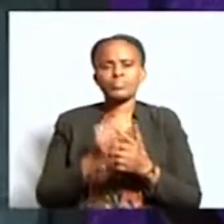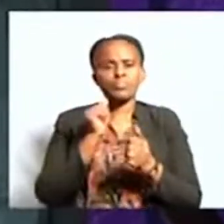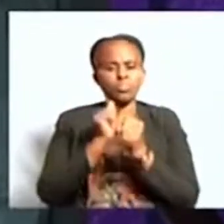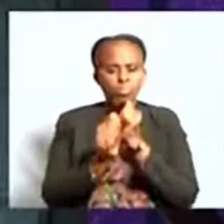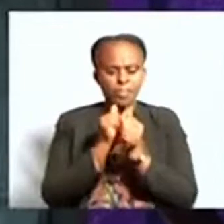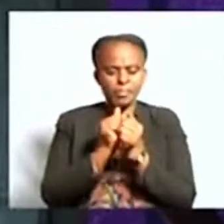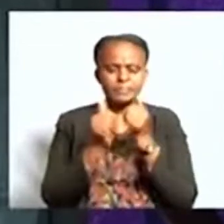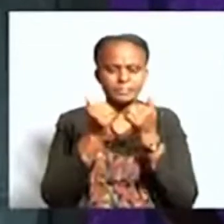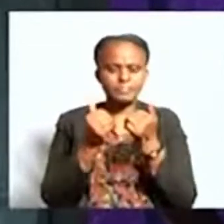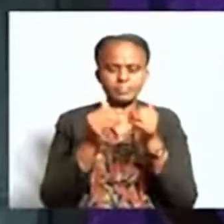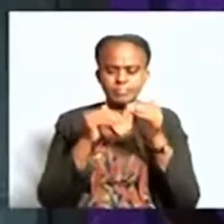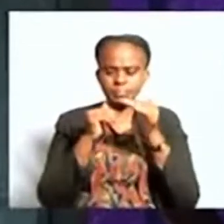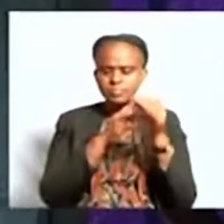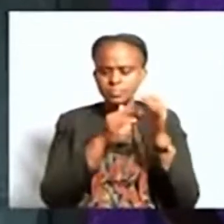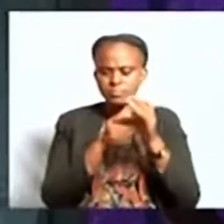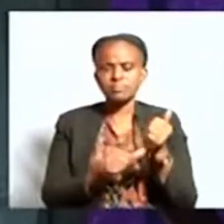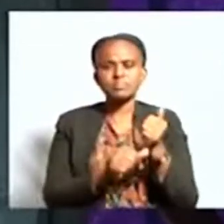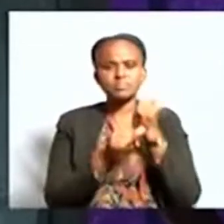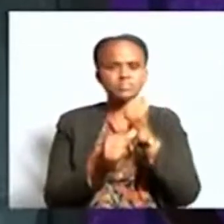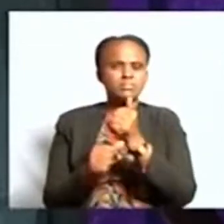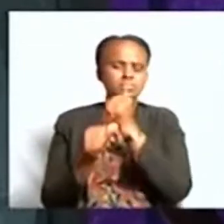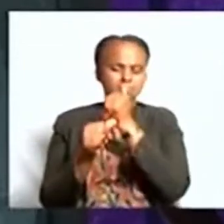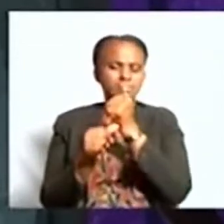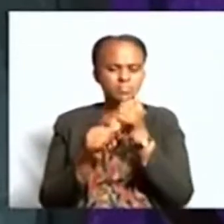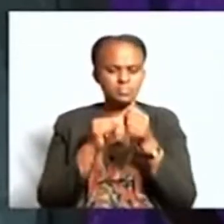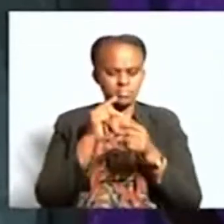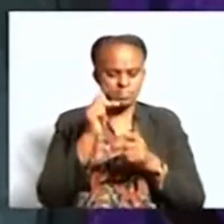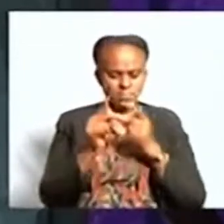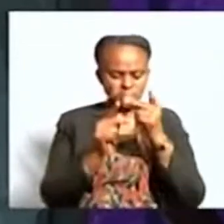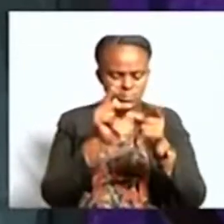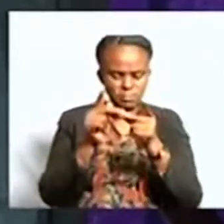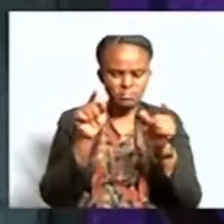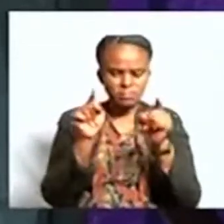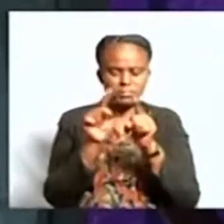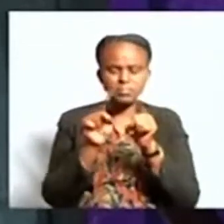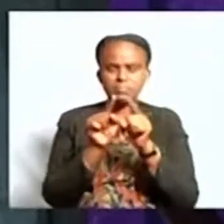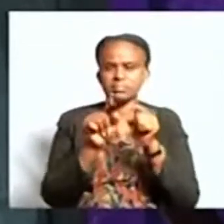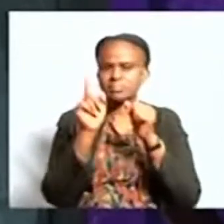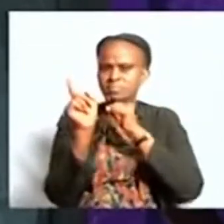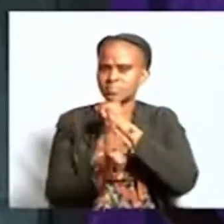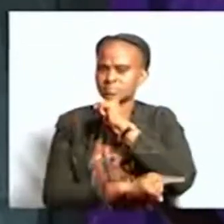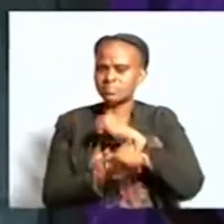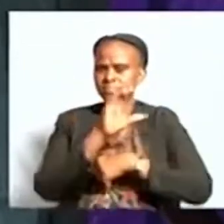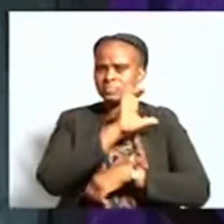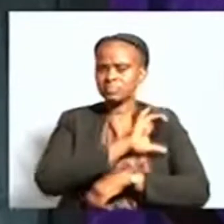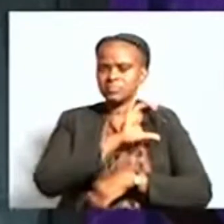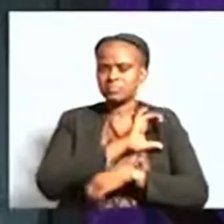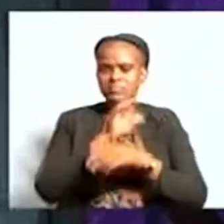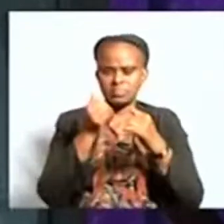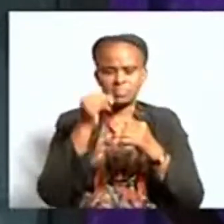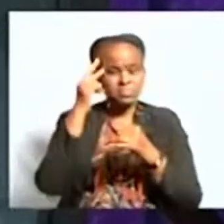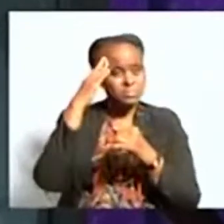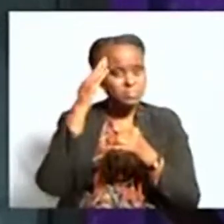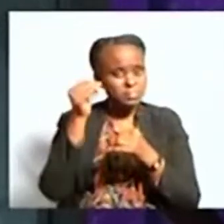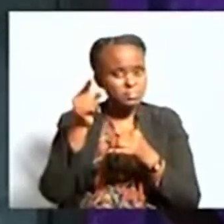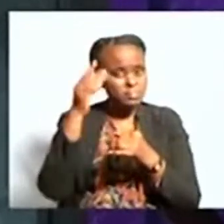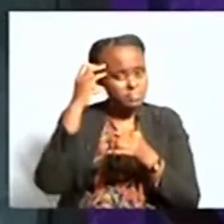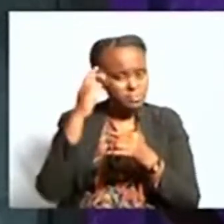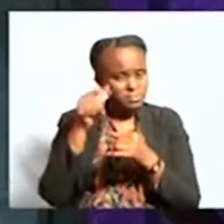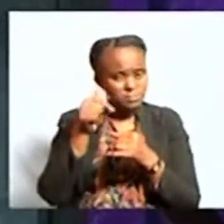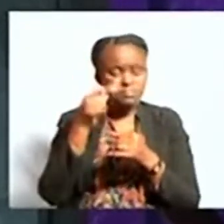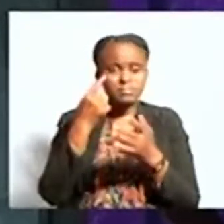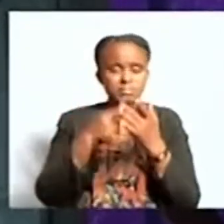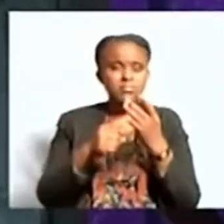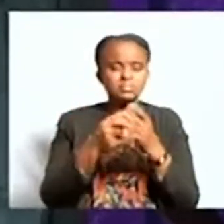which is against the agent's procedures and the disciplinary code, and hence the reason why the officer was